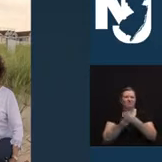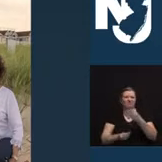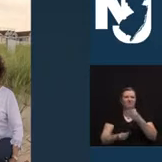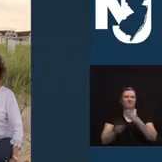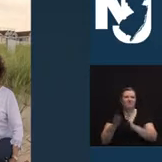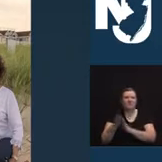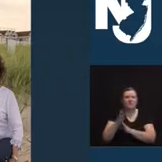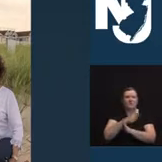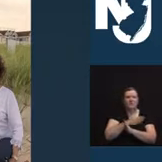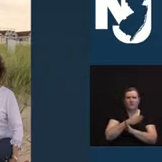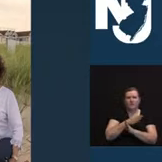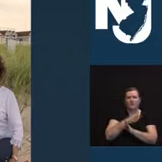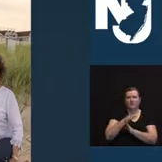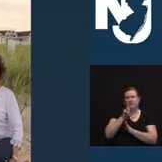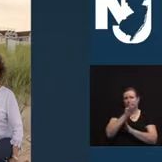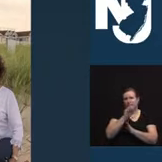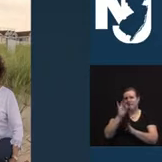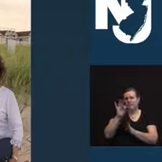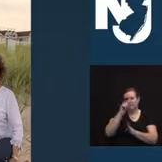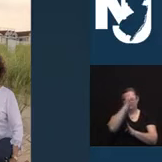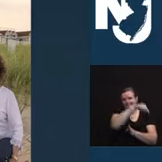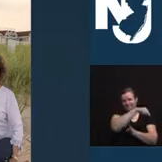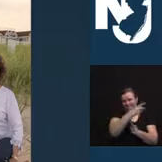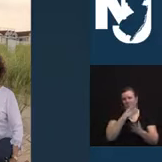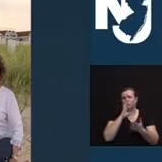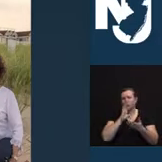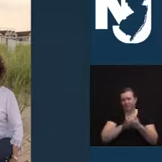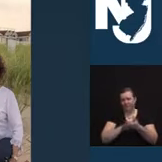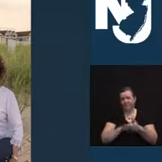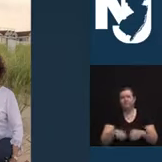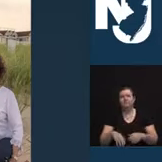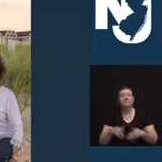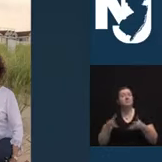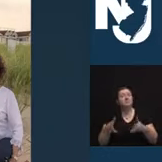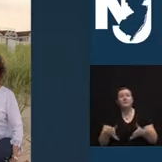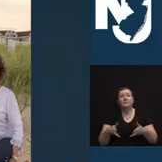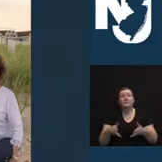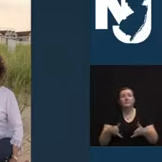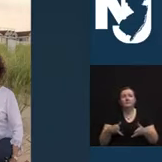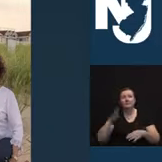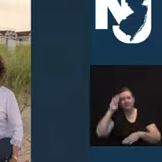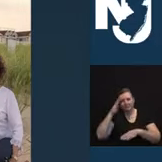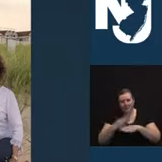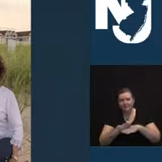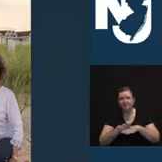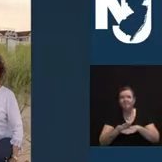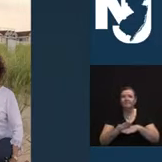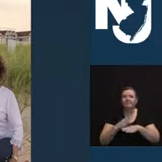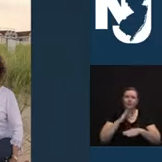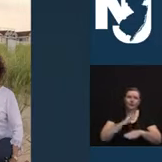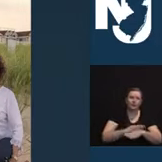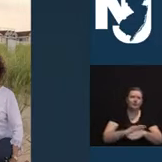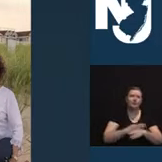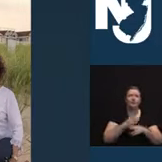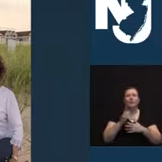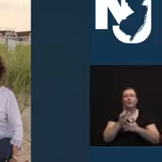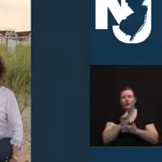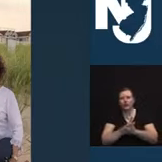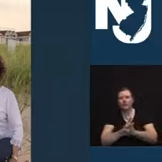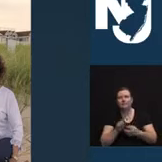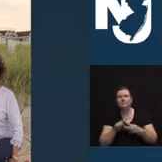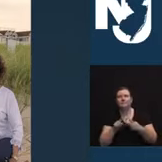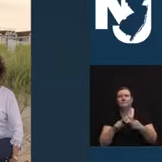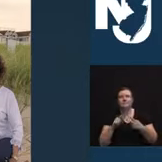leaves behind his son, Daniel, and daughter-in-law, Elizabeth, there in California. Daughter is Deborah, who's in New Brunswick,